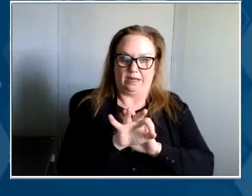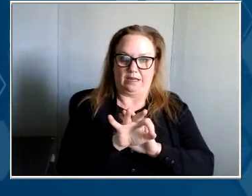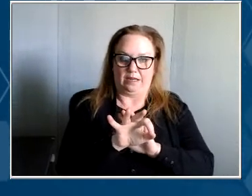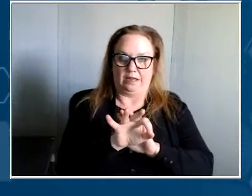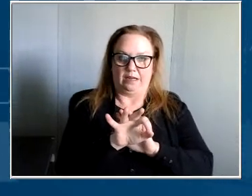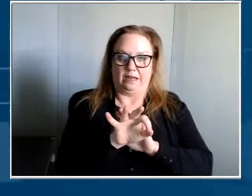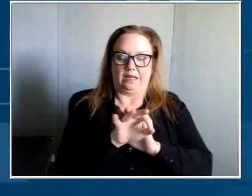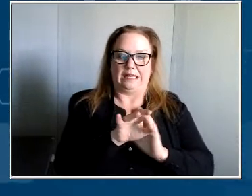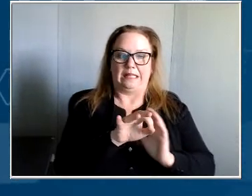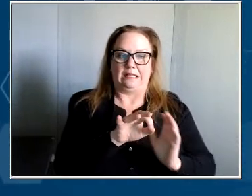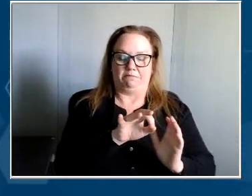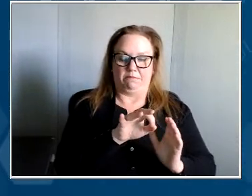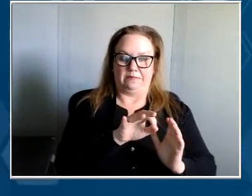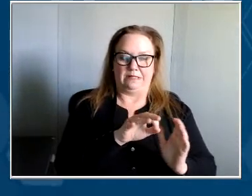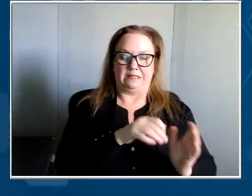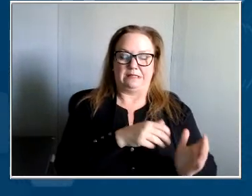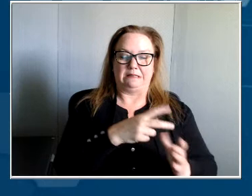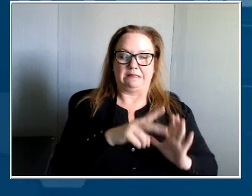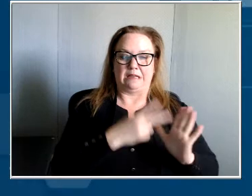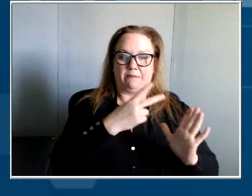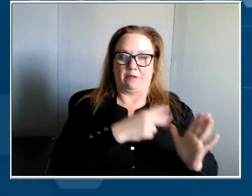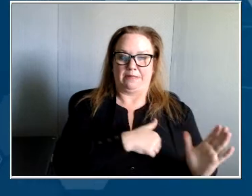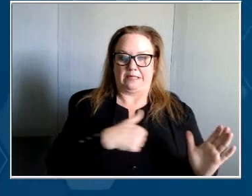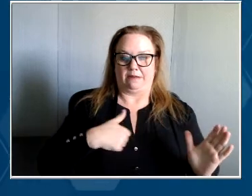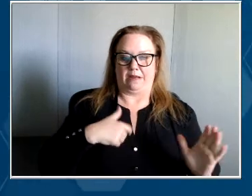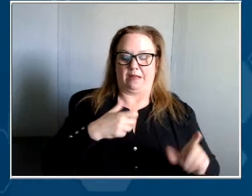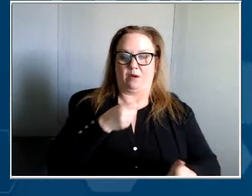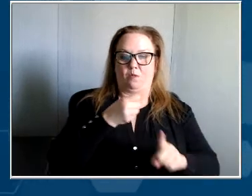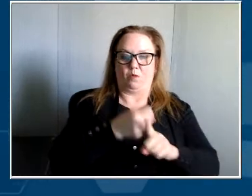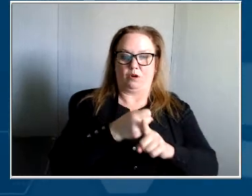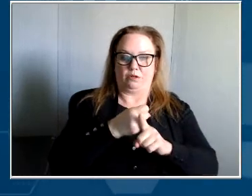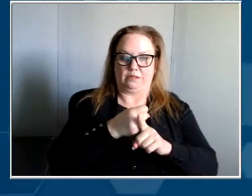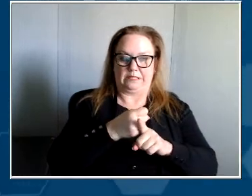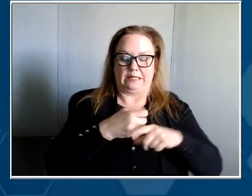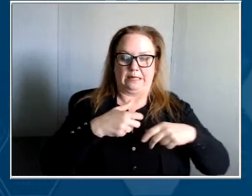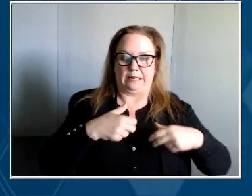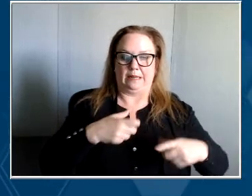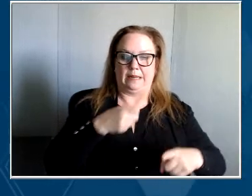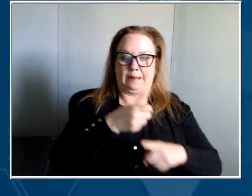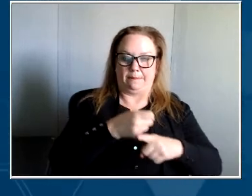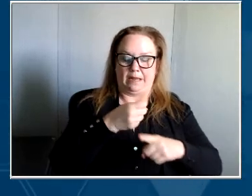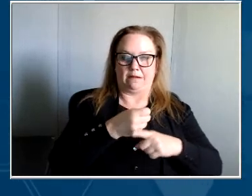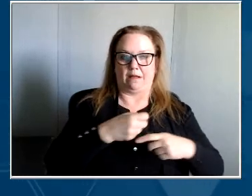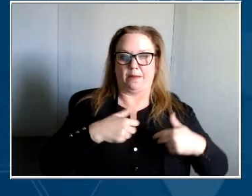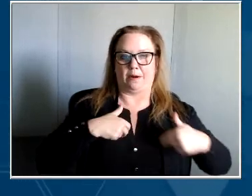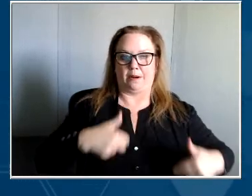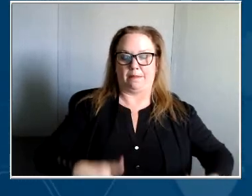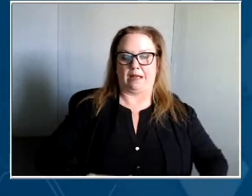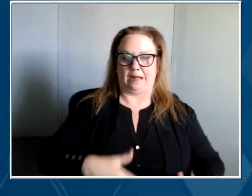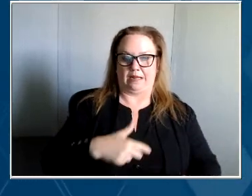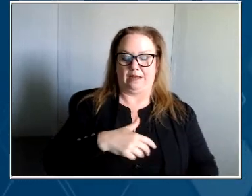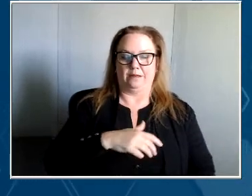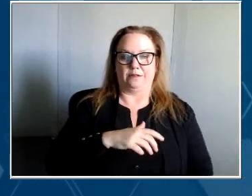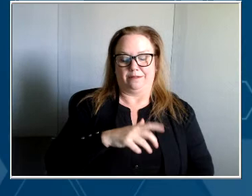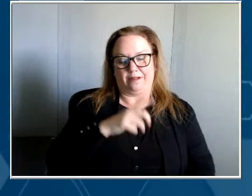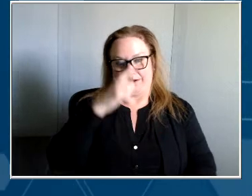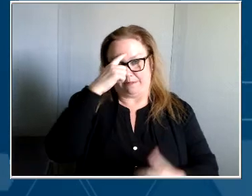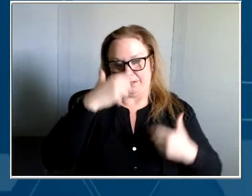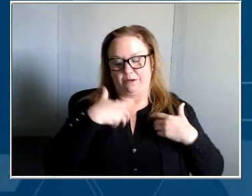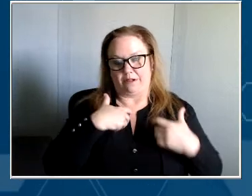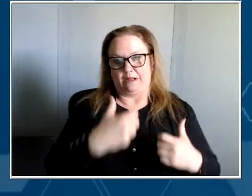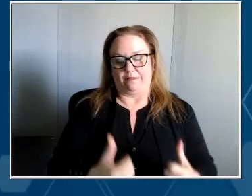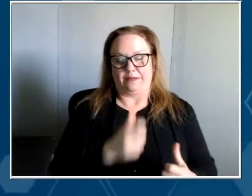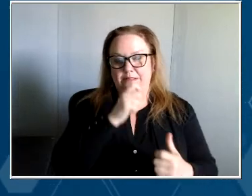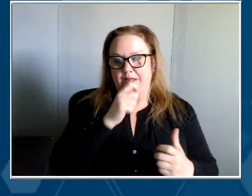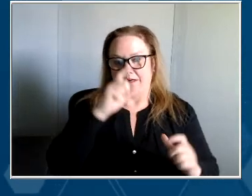that is, both breast removed, reported the worst impacts on their body image and their mental health. Probably not a surprise. But patients who had a